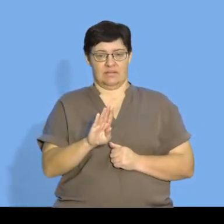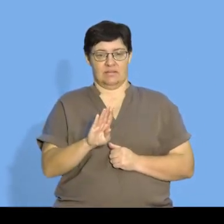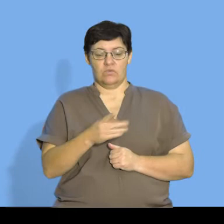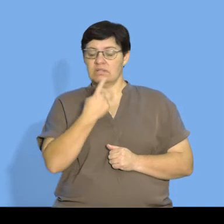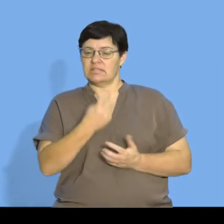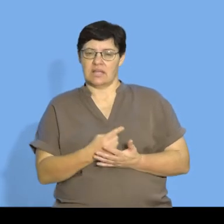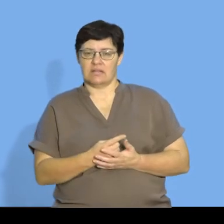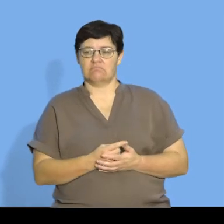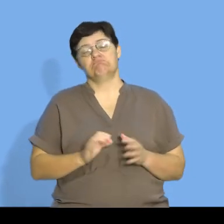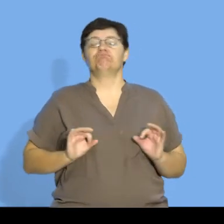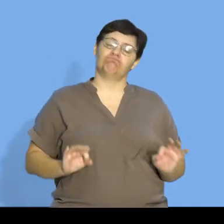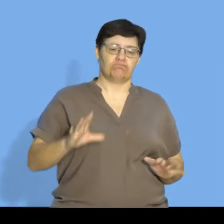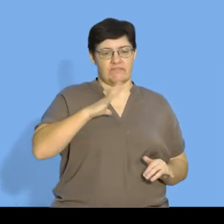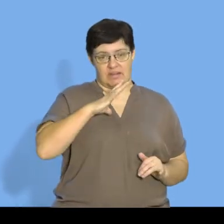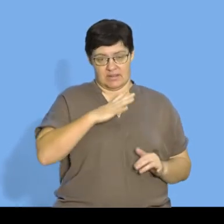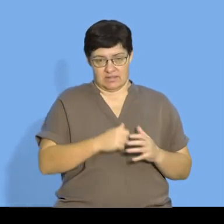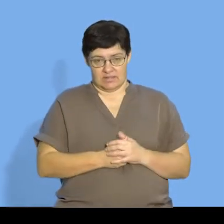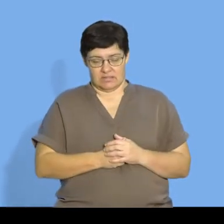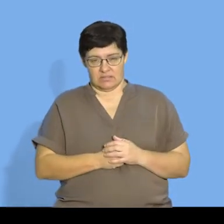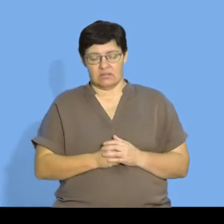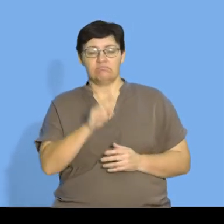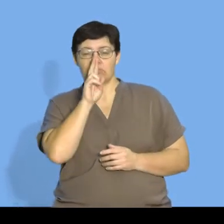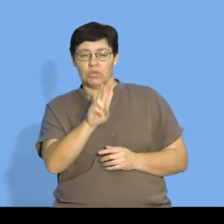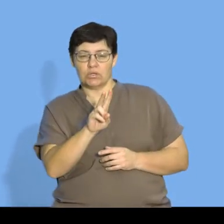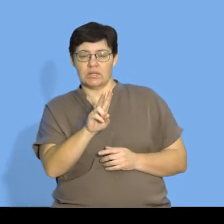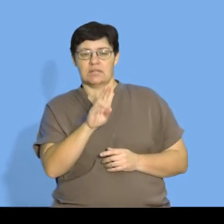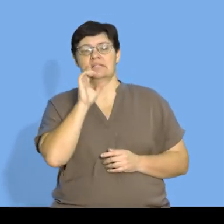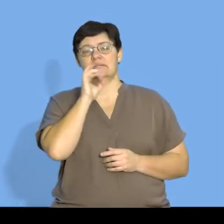say, fine, let's look at our September